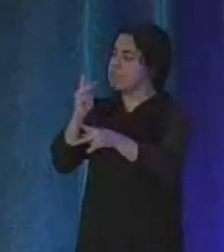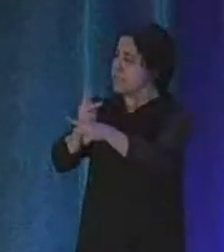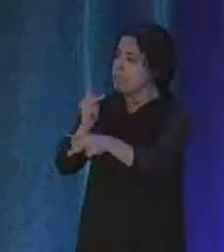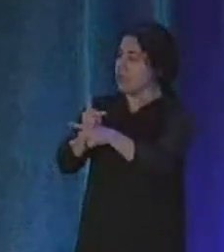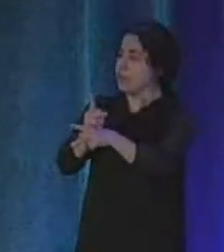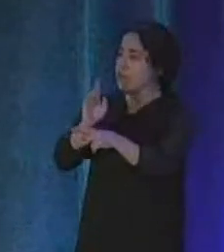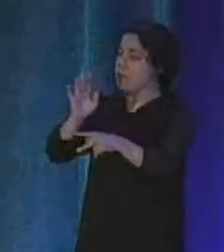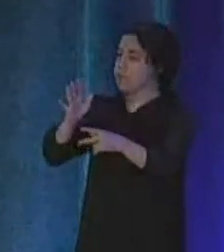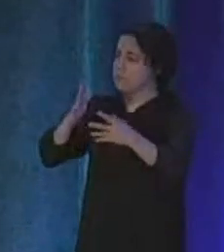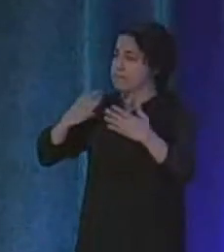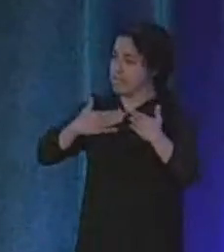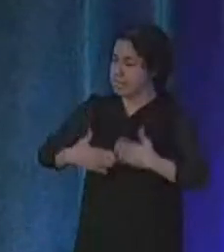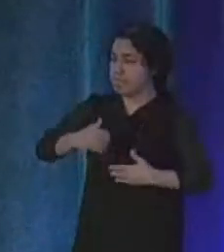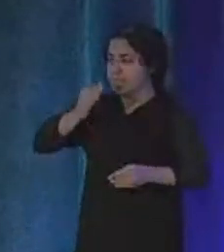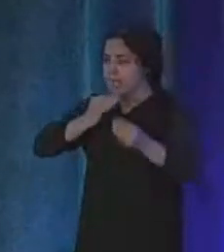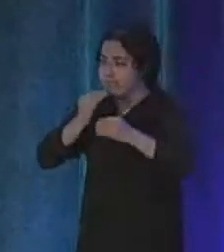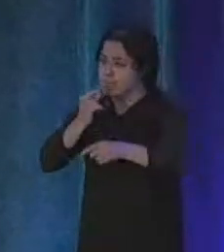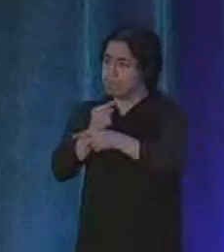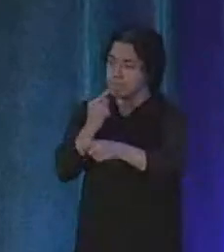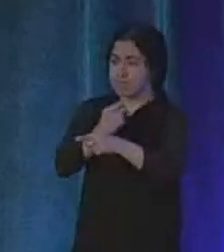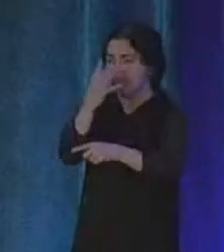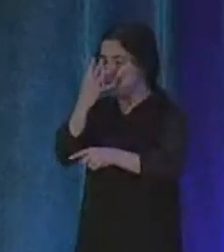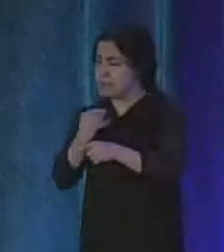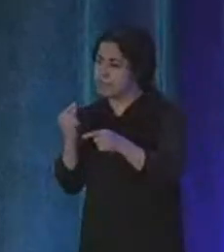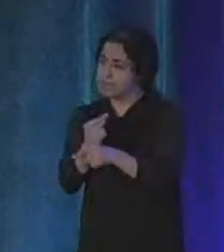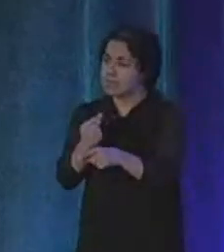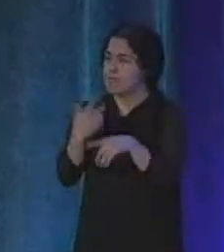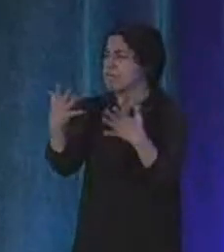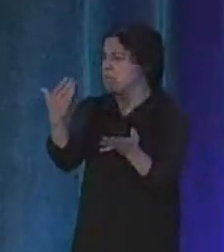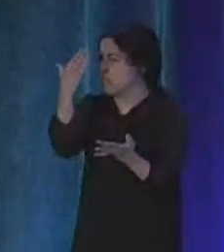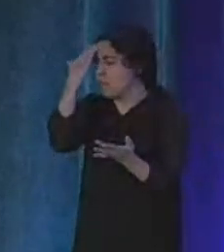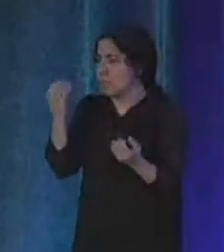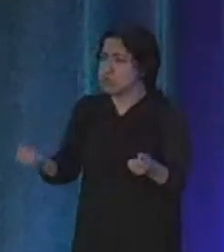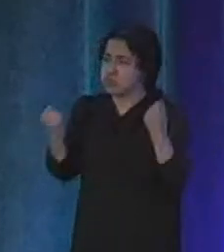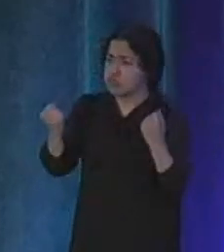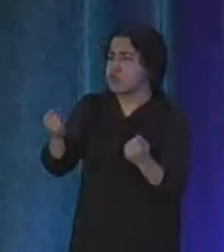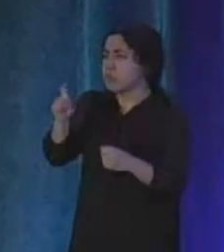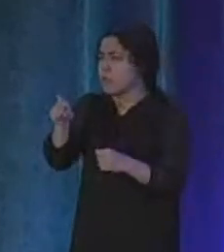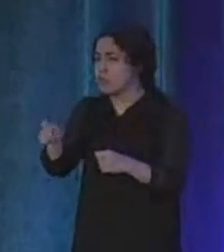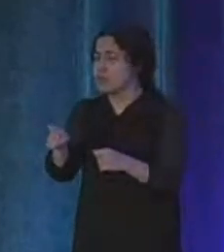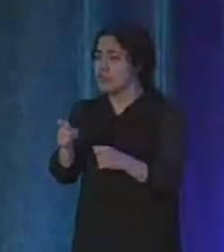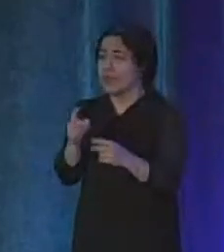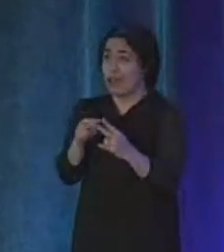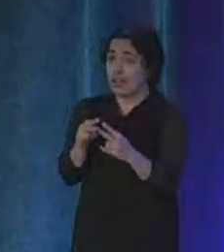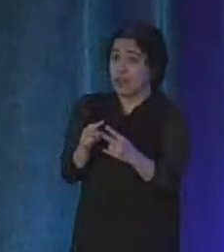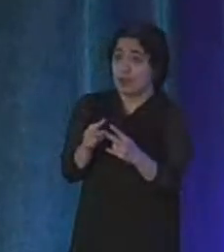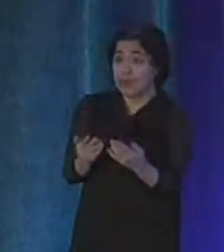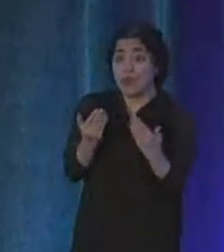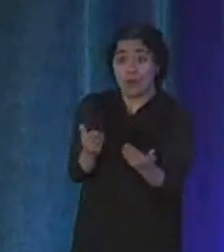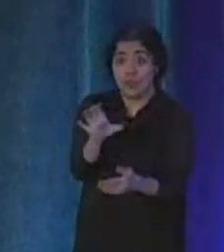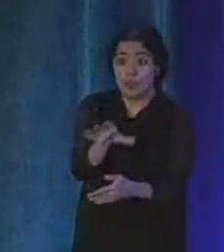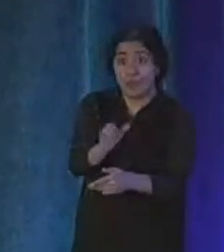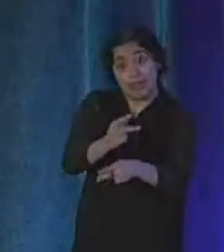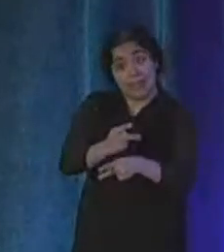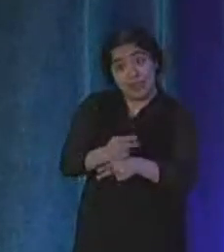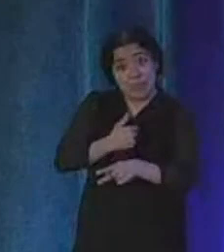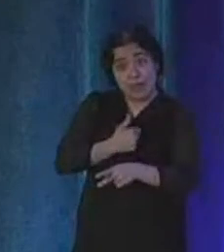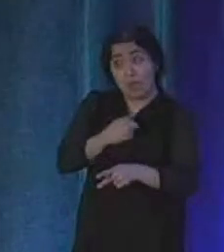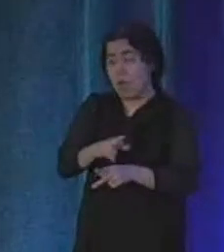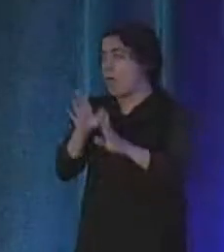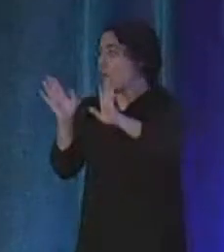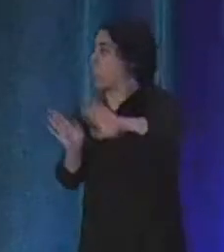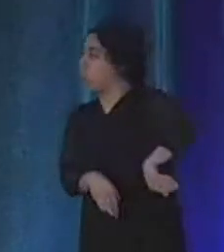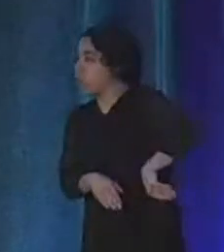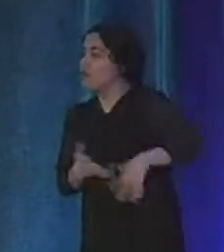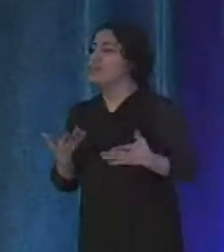fundamentals, diet, exercise, sleep. I think we all kind of know that kind of thing. We do it or we don't. But I don't think I